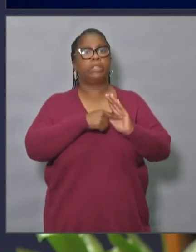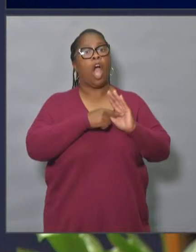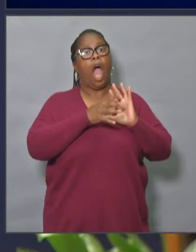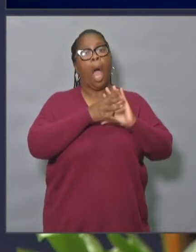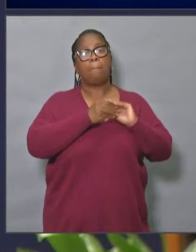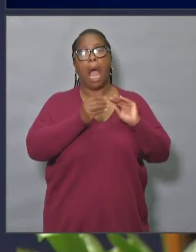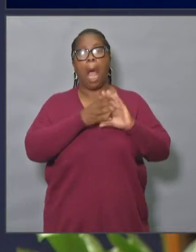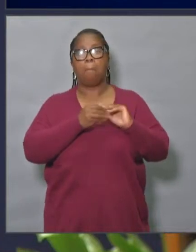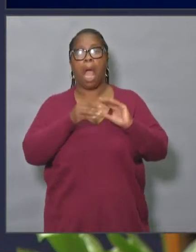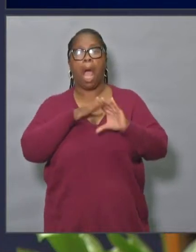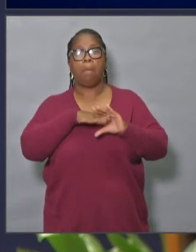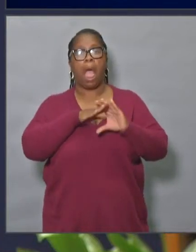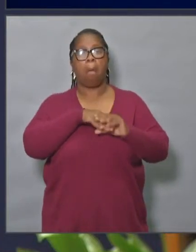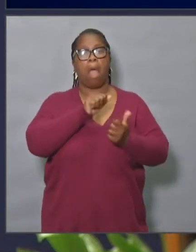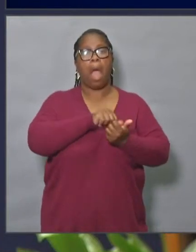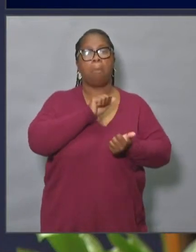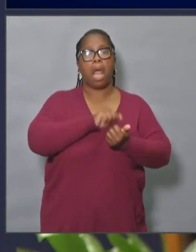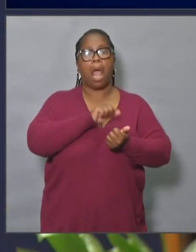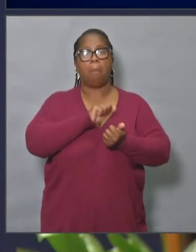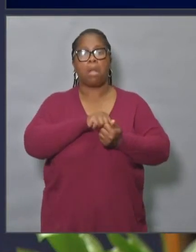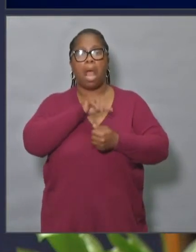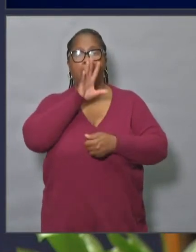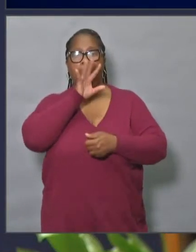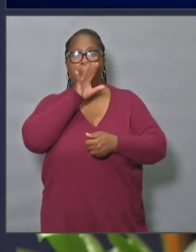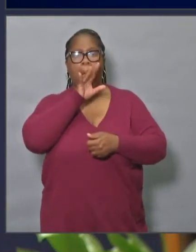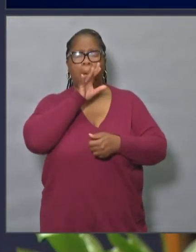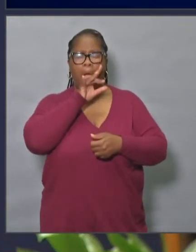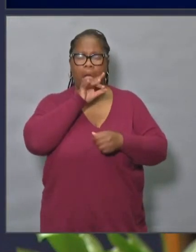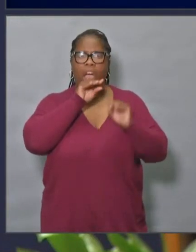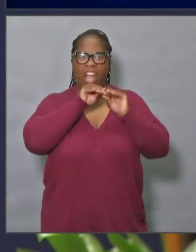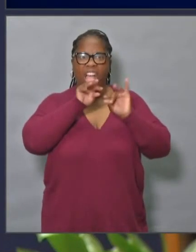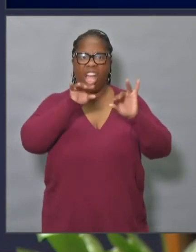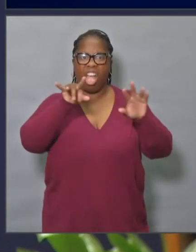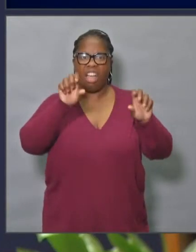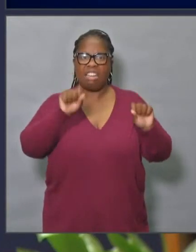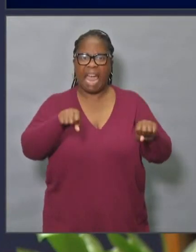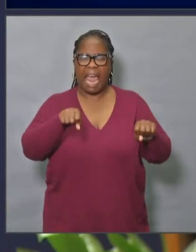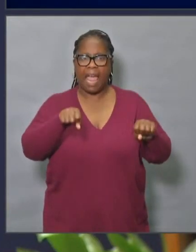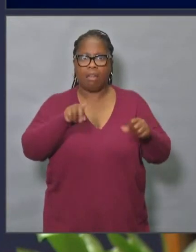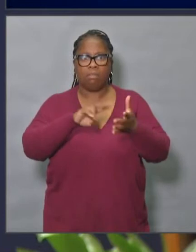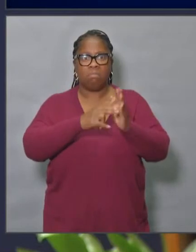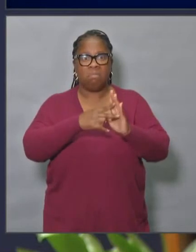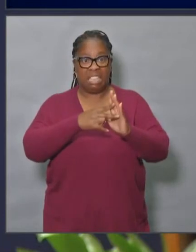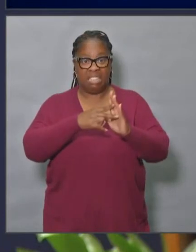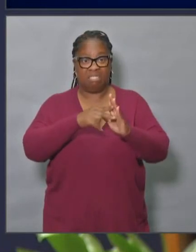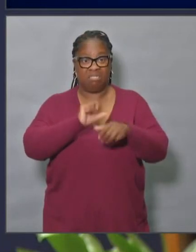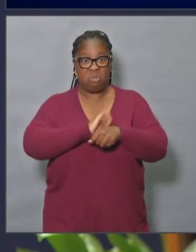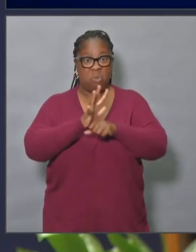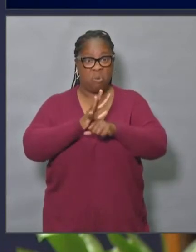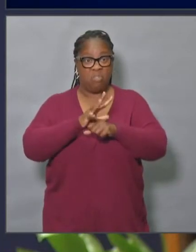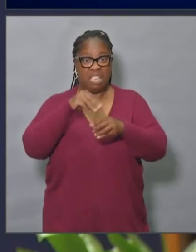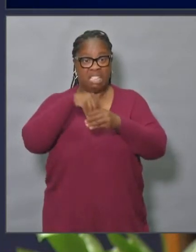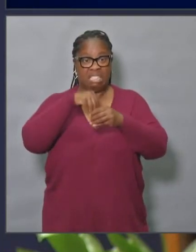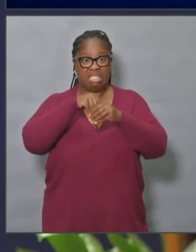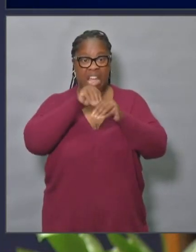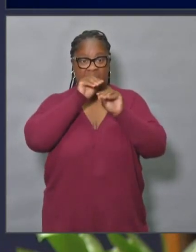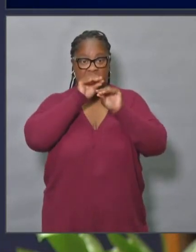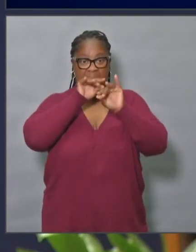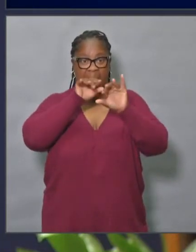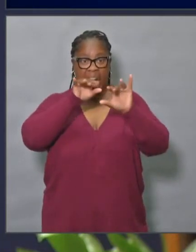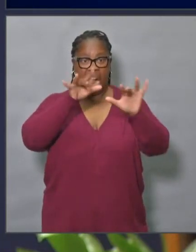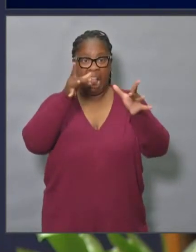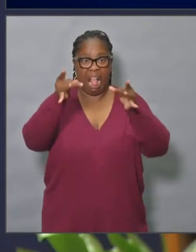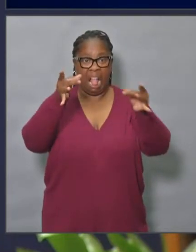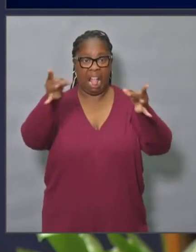that simple cloth face coverings that cover your nose and your mouth, along with keeping your distance from others, is very effective at preventing